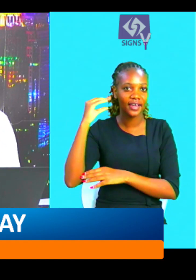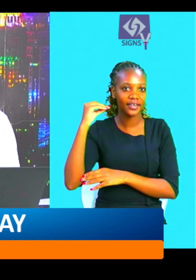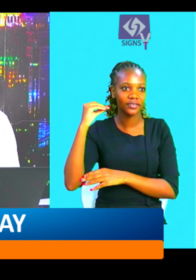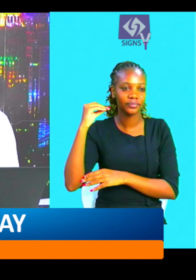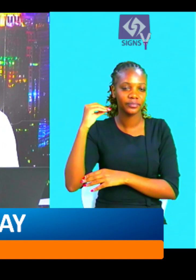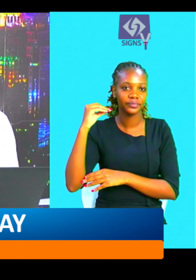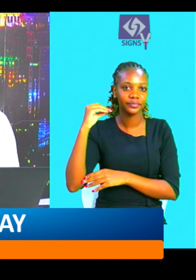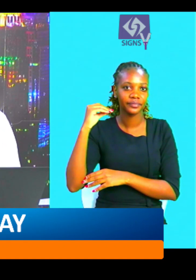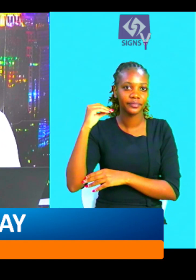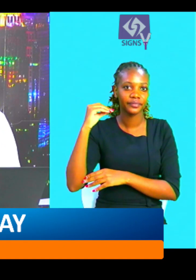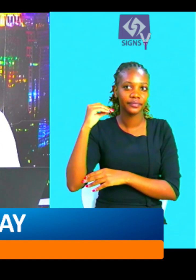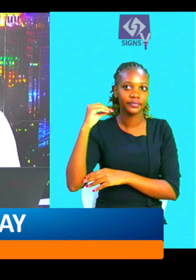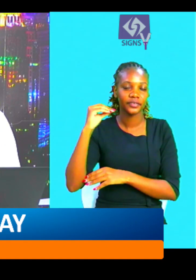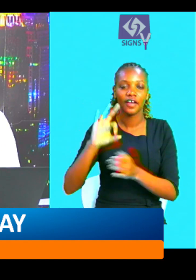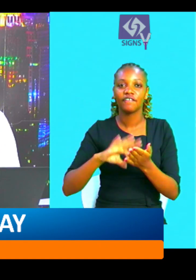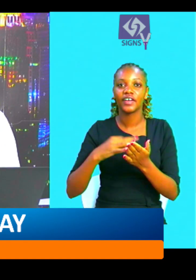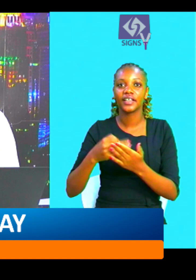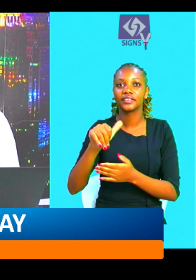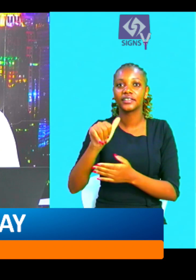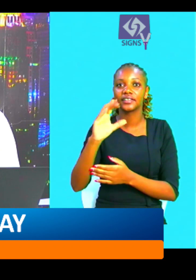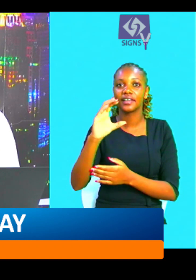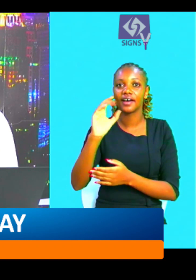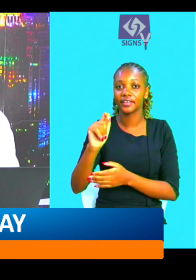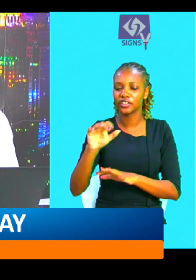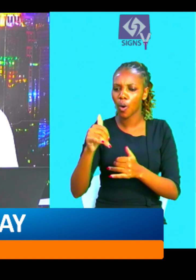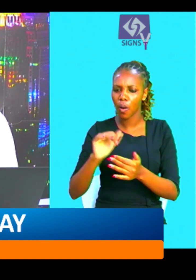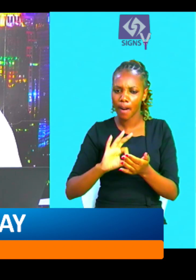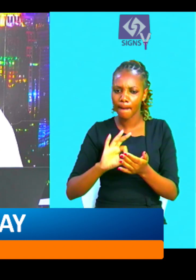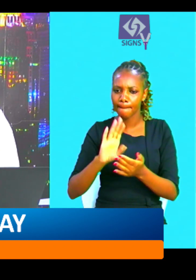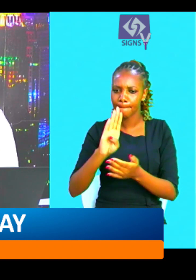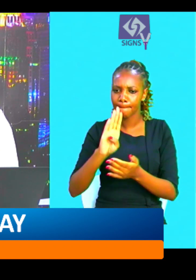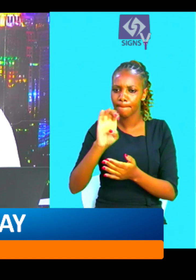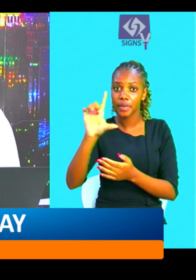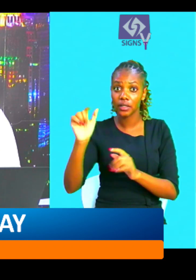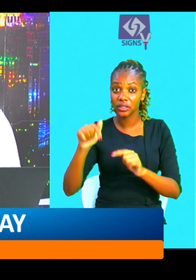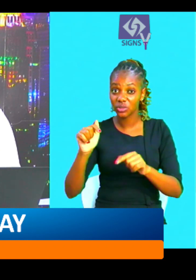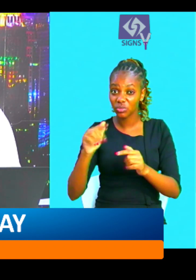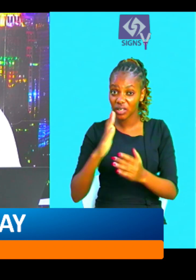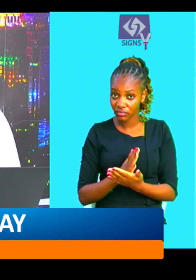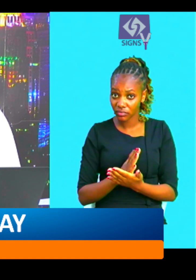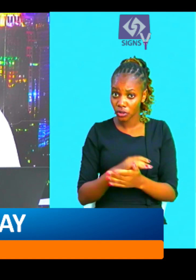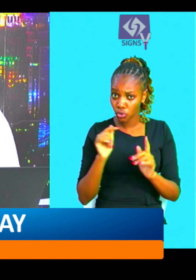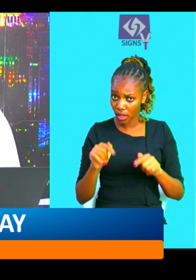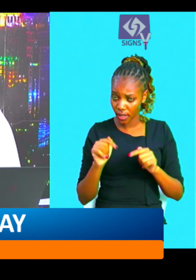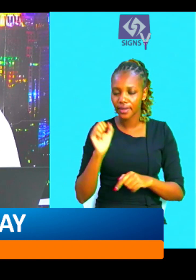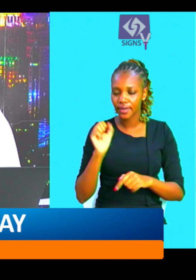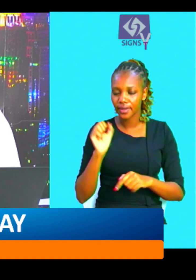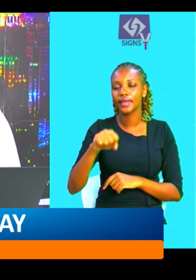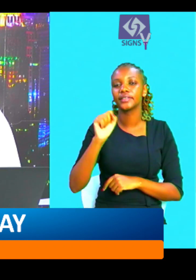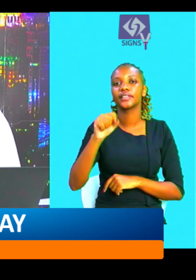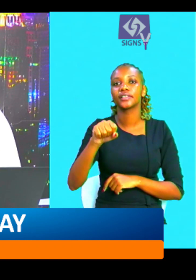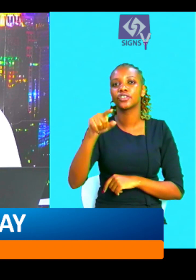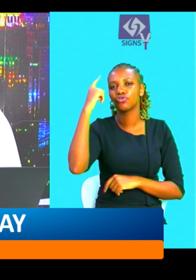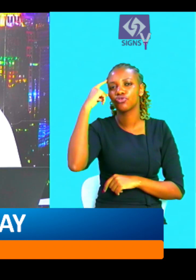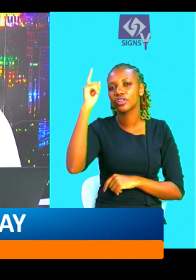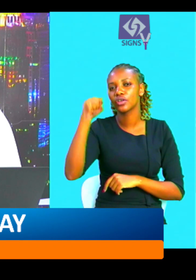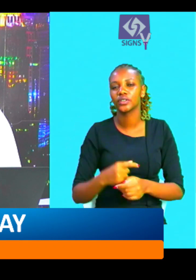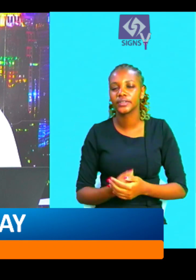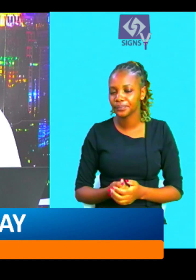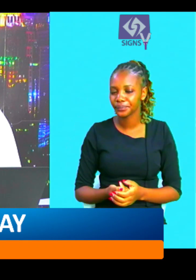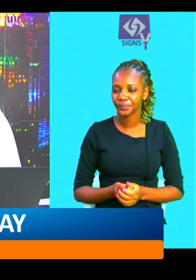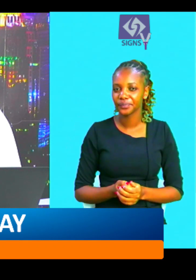as President Ruto is looking for another electioneering period, for a win in another electioneering period. I'm telling you